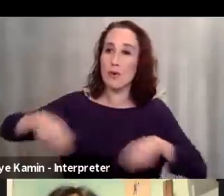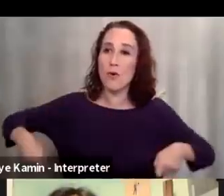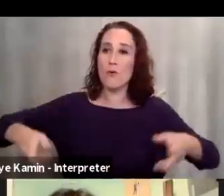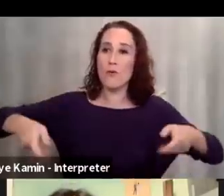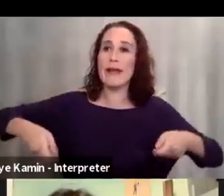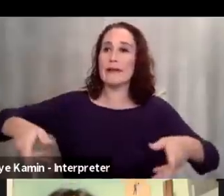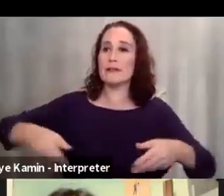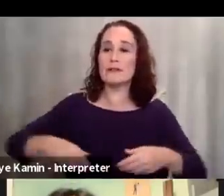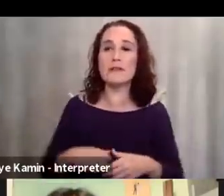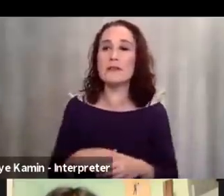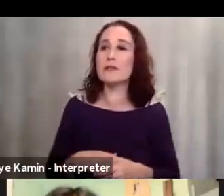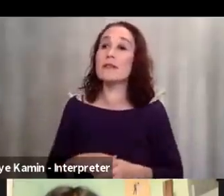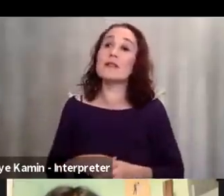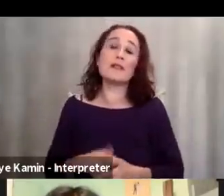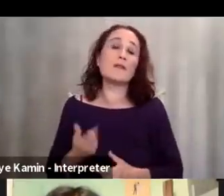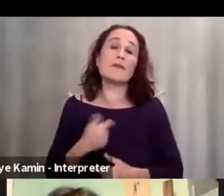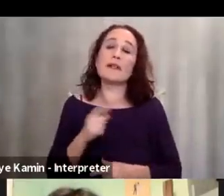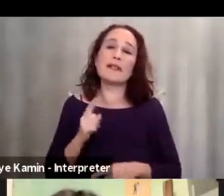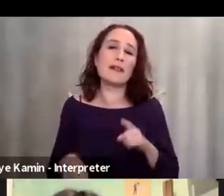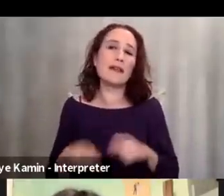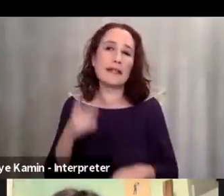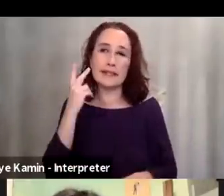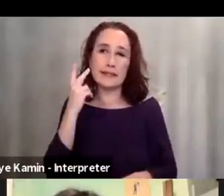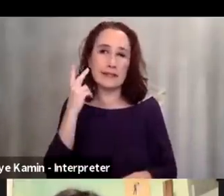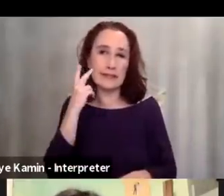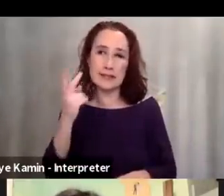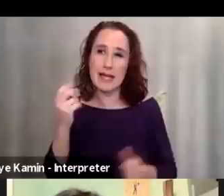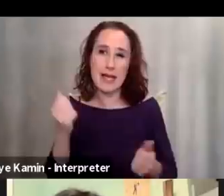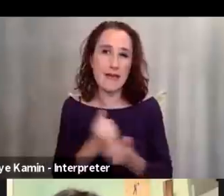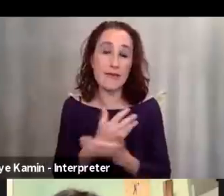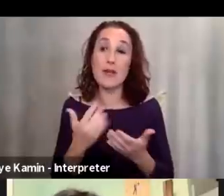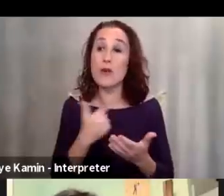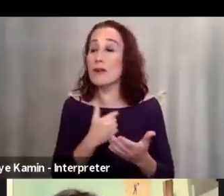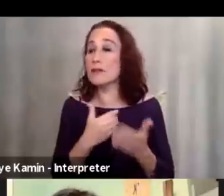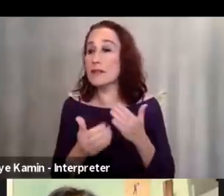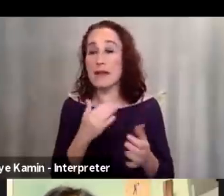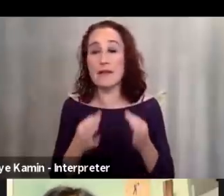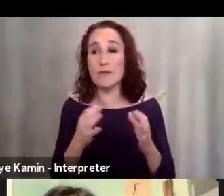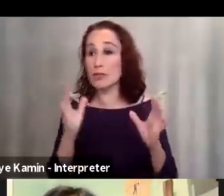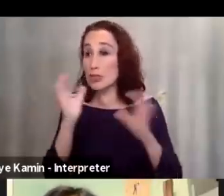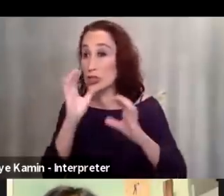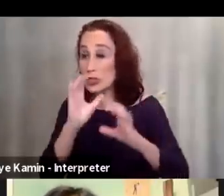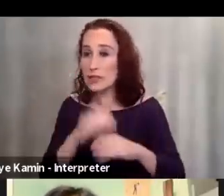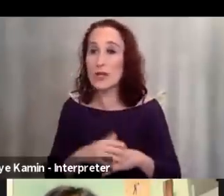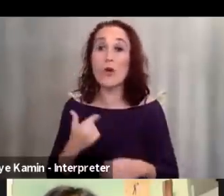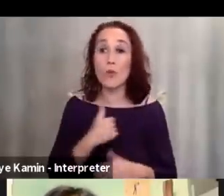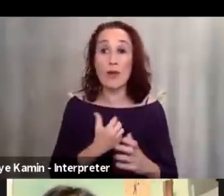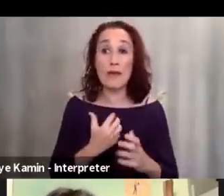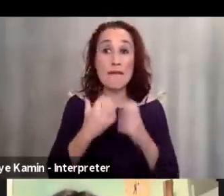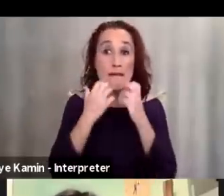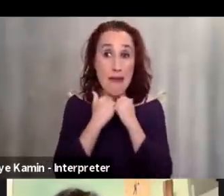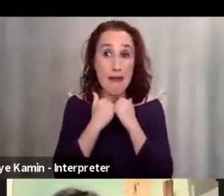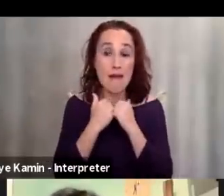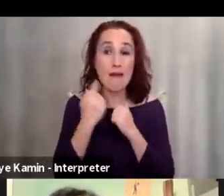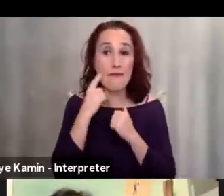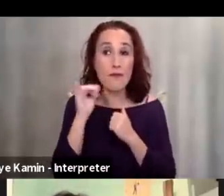It's hard for us to see, I think, even when we're looking for it, even the people on this panel who care about this stuff,